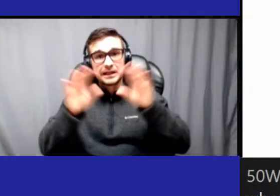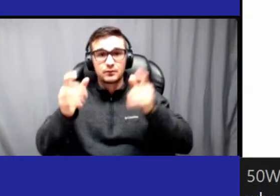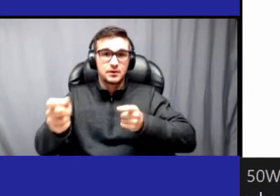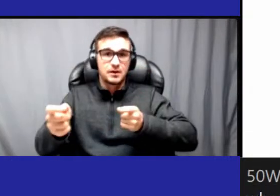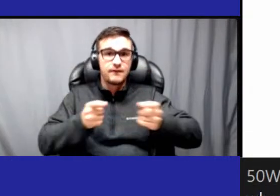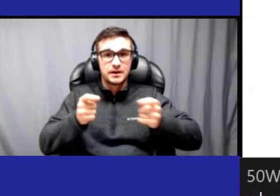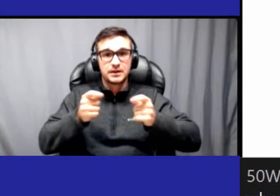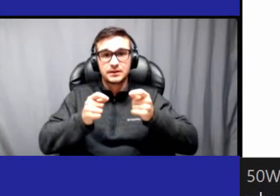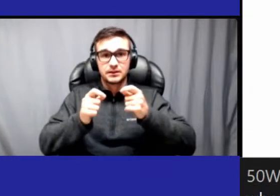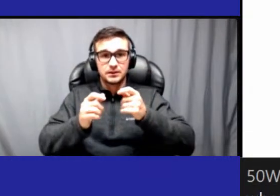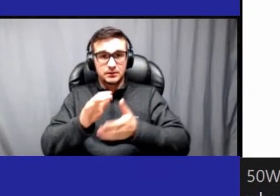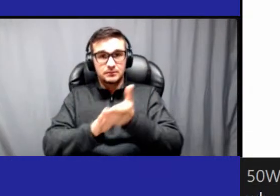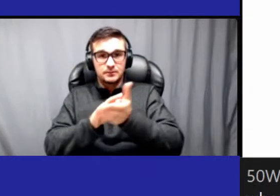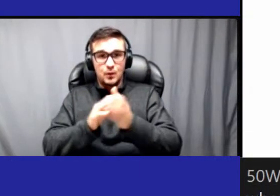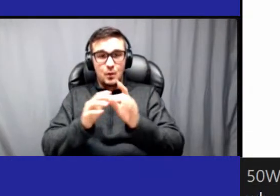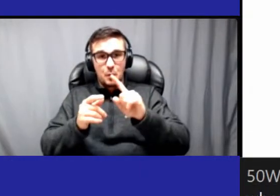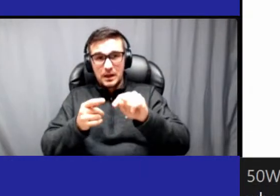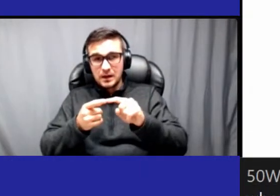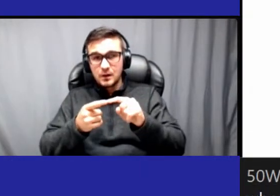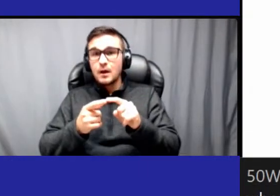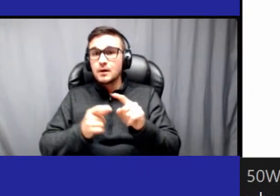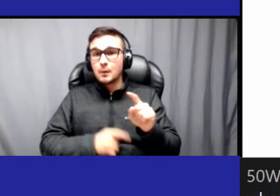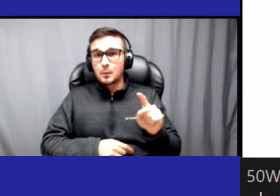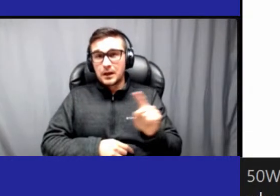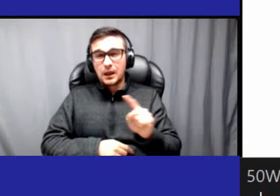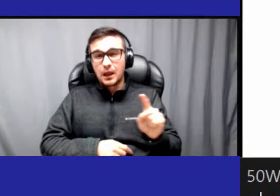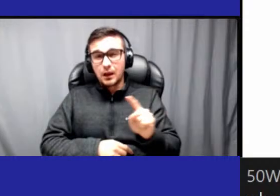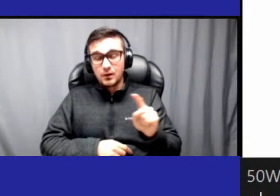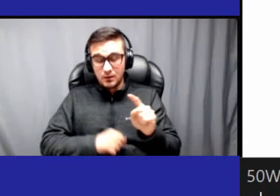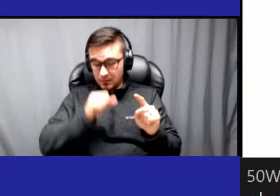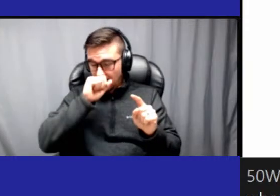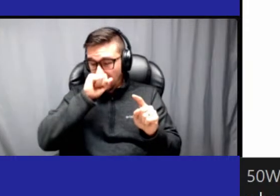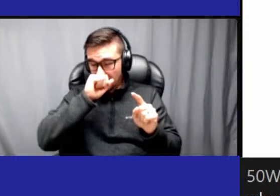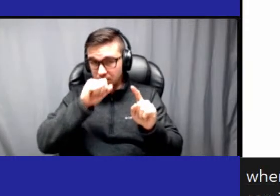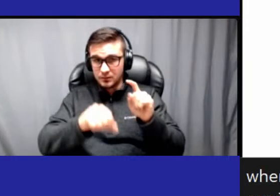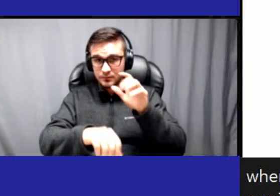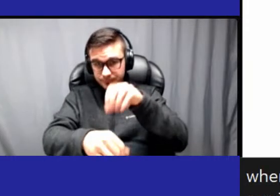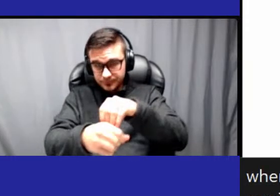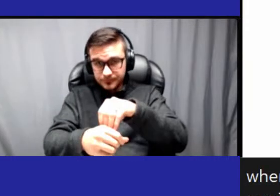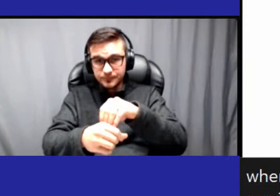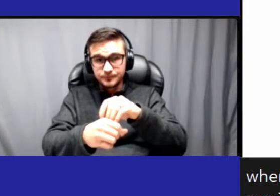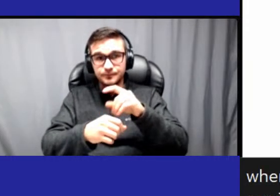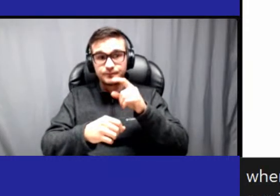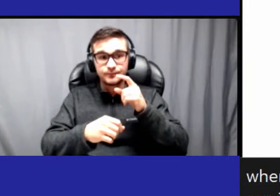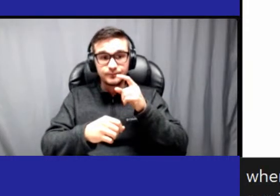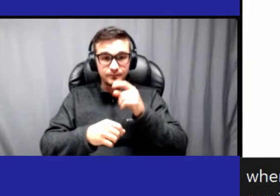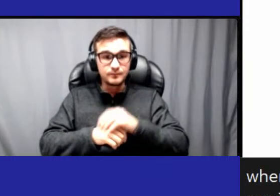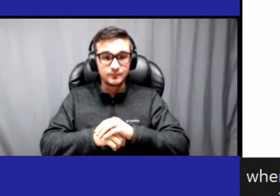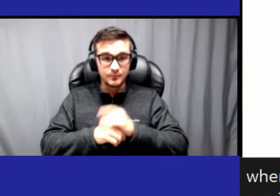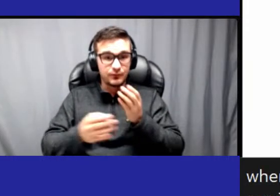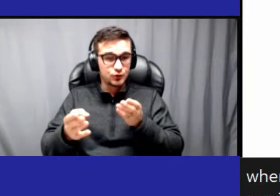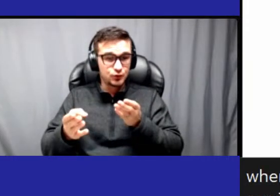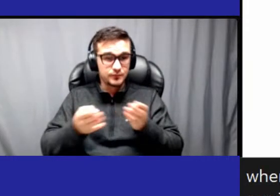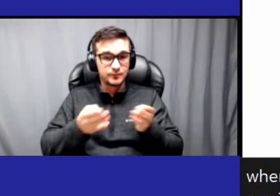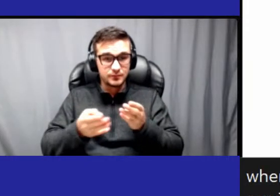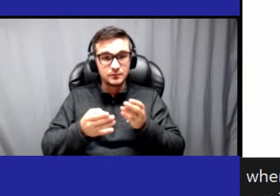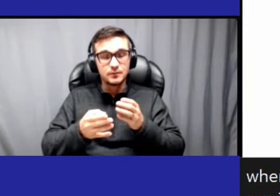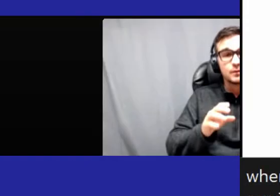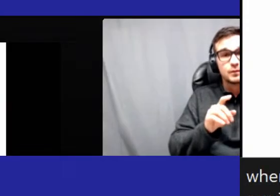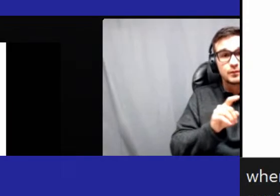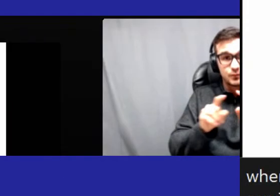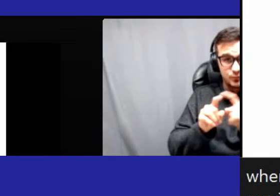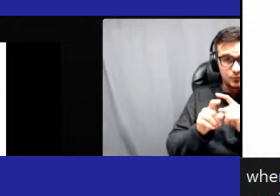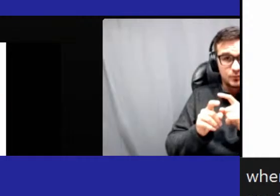external third-party service provider should be engaged for in-scope services, and a vendor clinical and